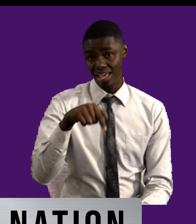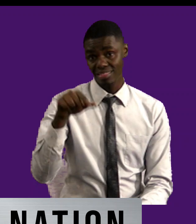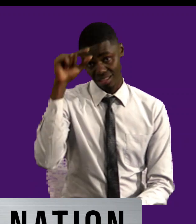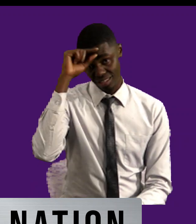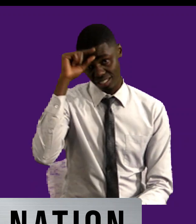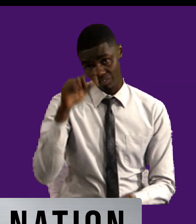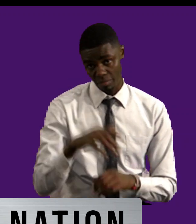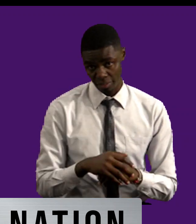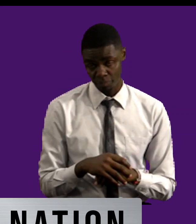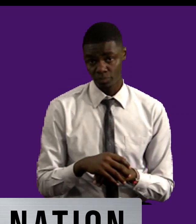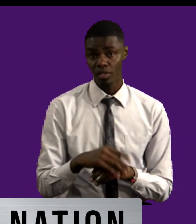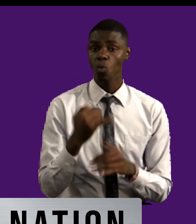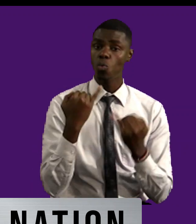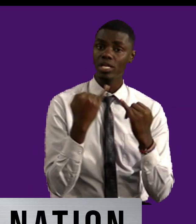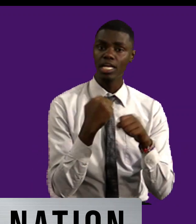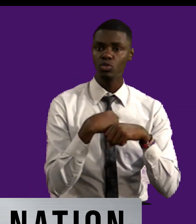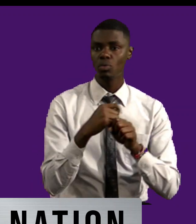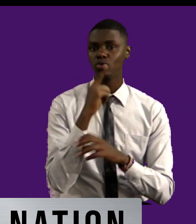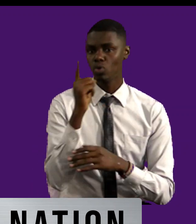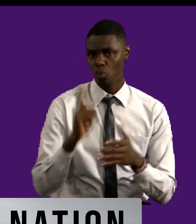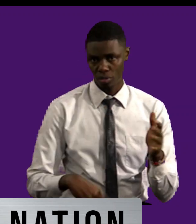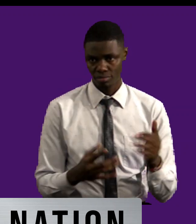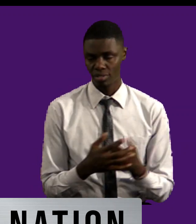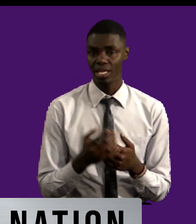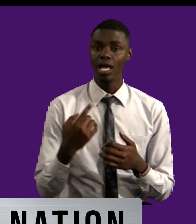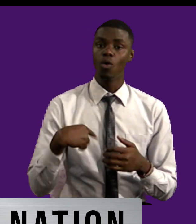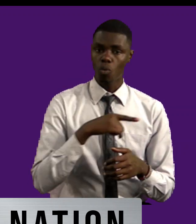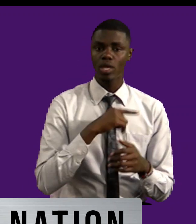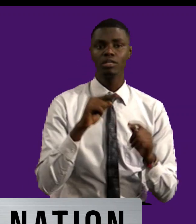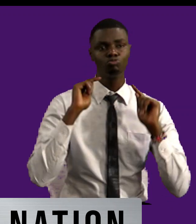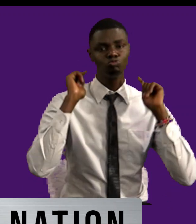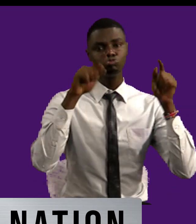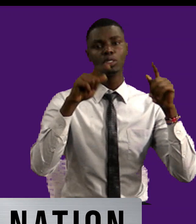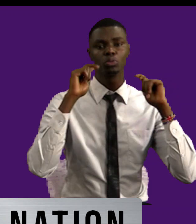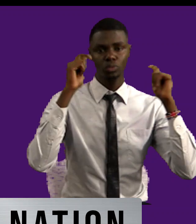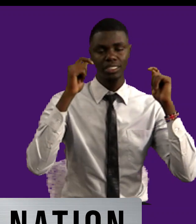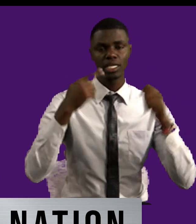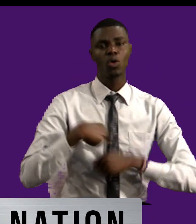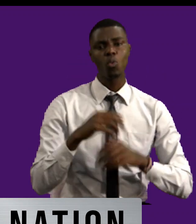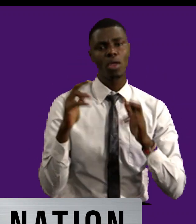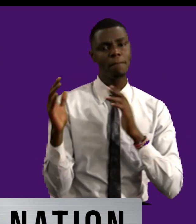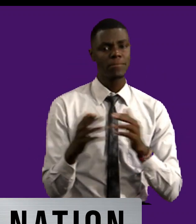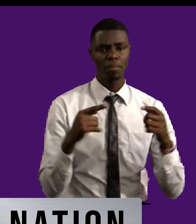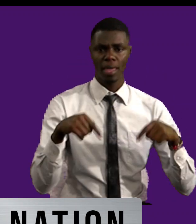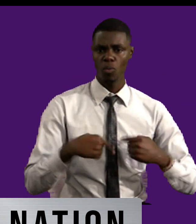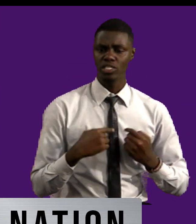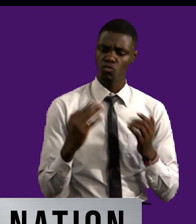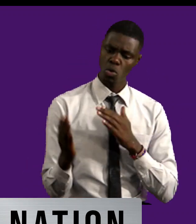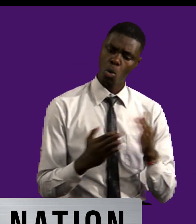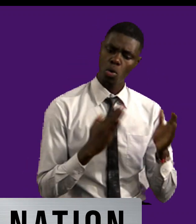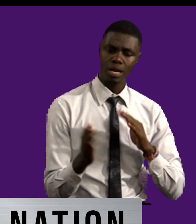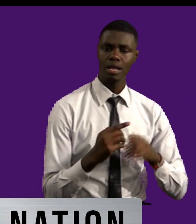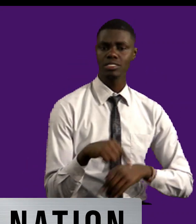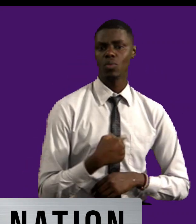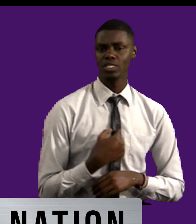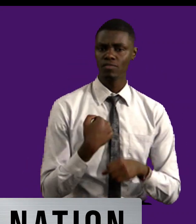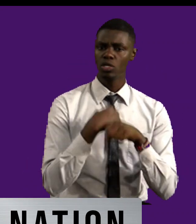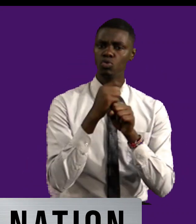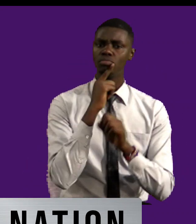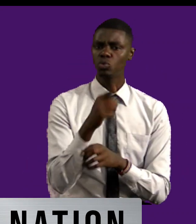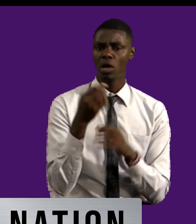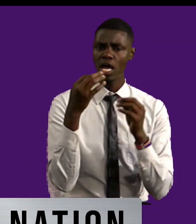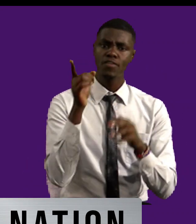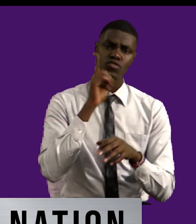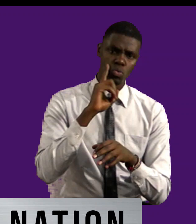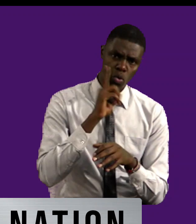government. We are trying to ensure that as we go to the streets, we prepare ourselves, we organize ourselves to ensure that if